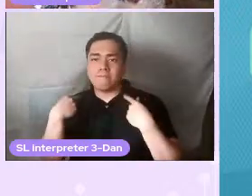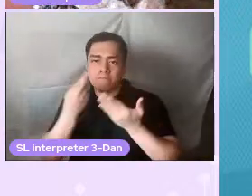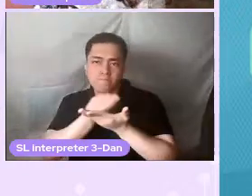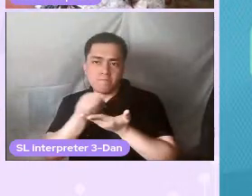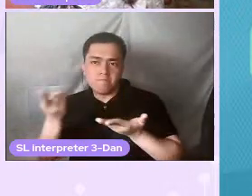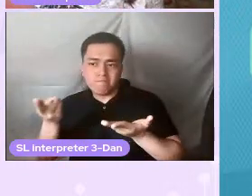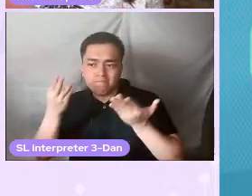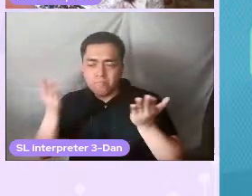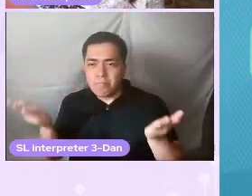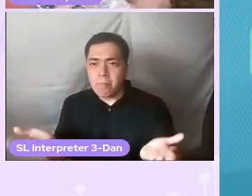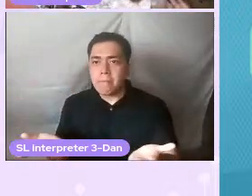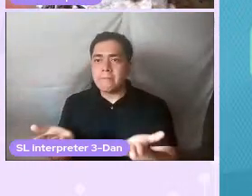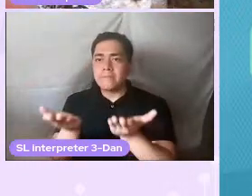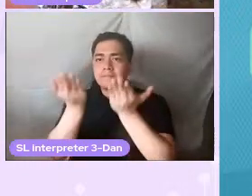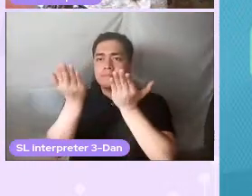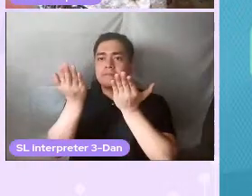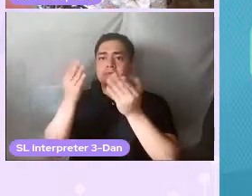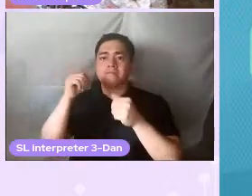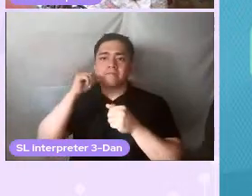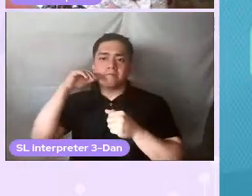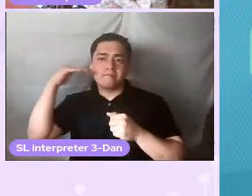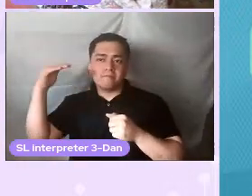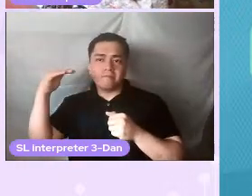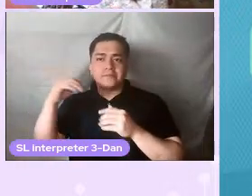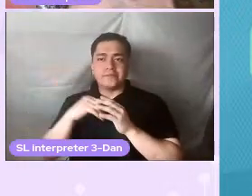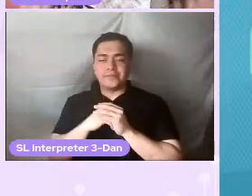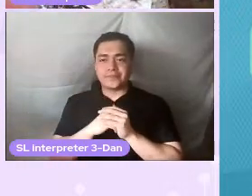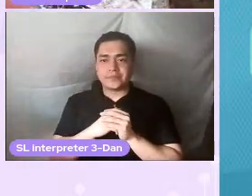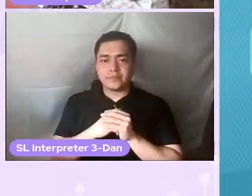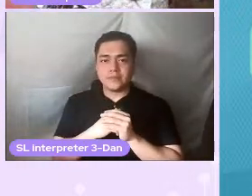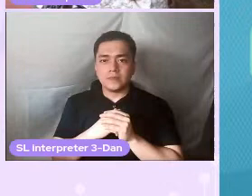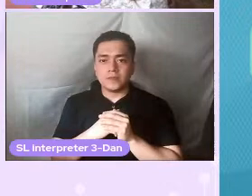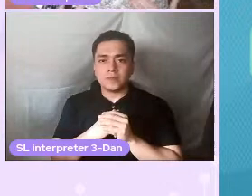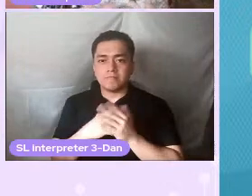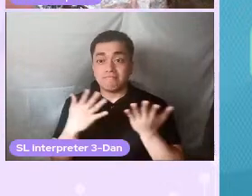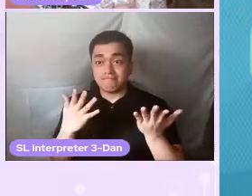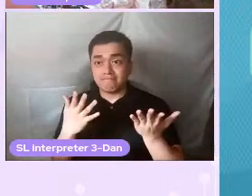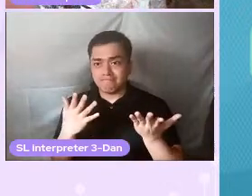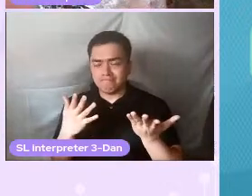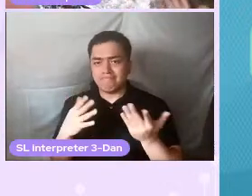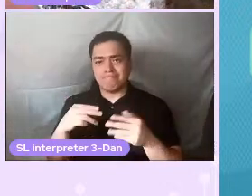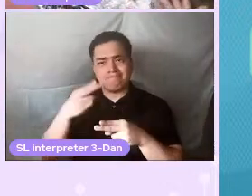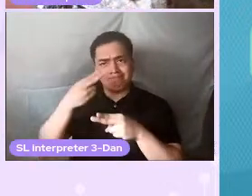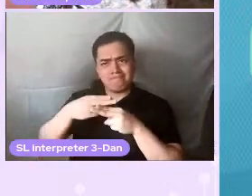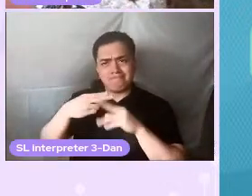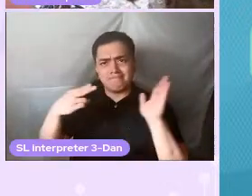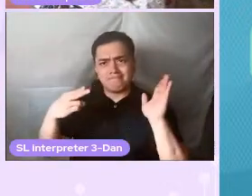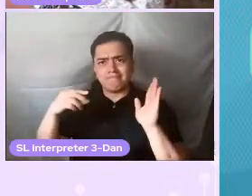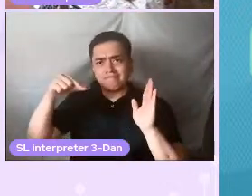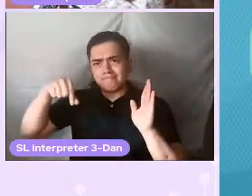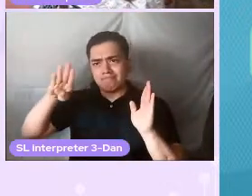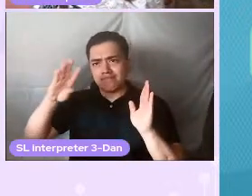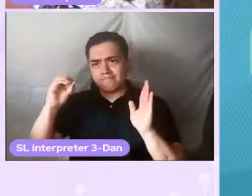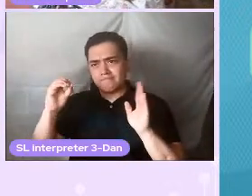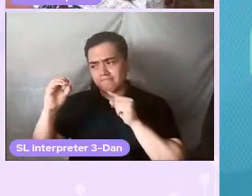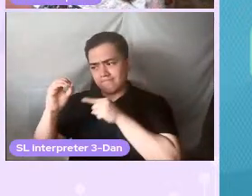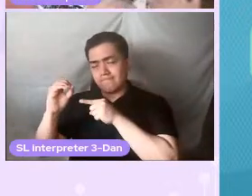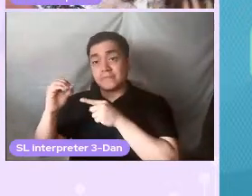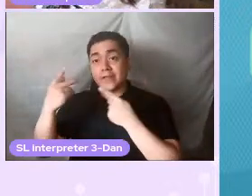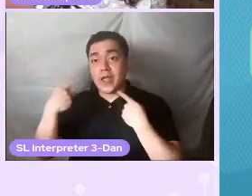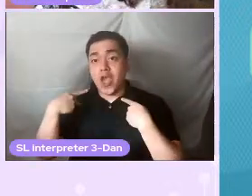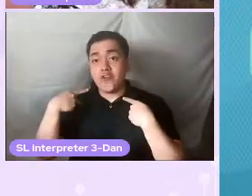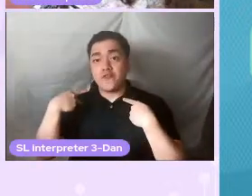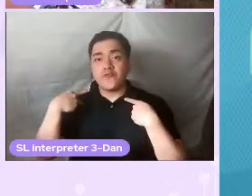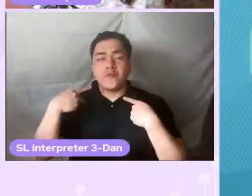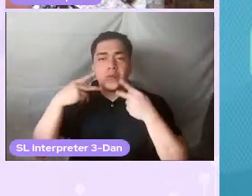and help you, especially when times get tough. And tulad ng name namin, Kubo is also a public-private initiative. So it